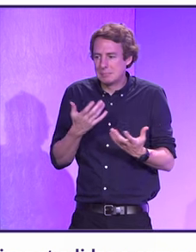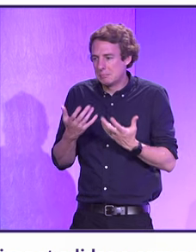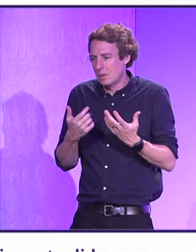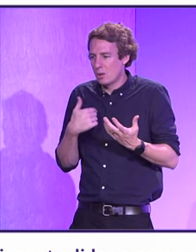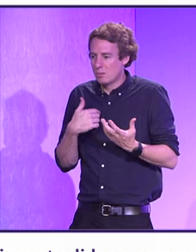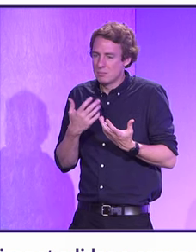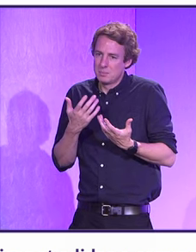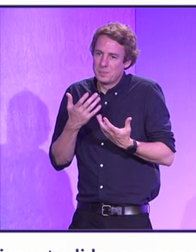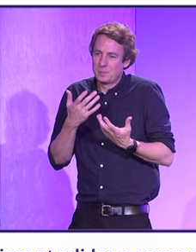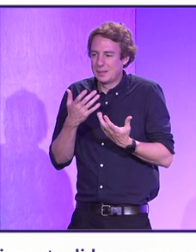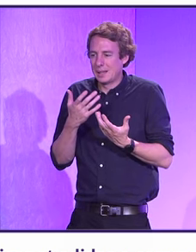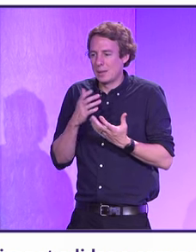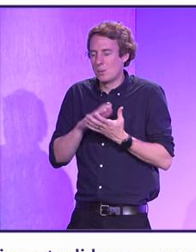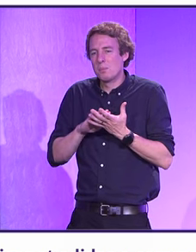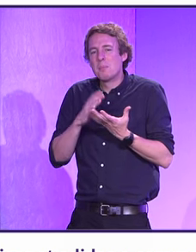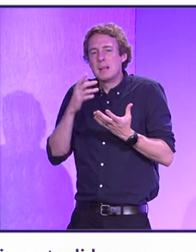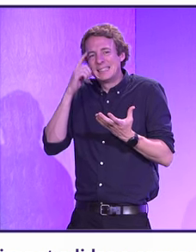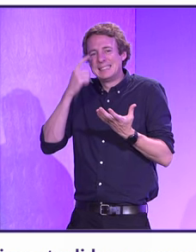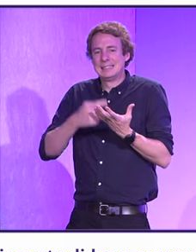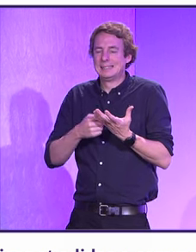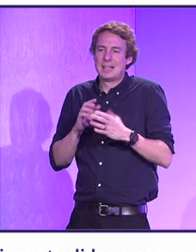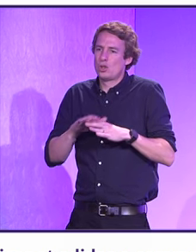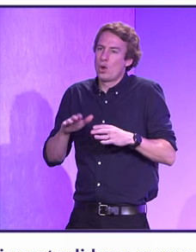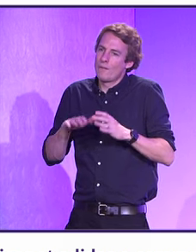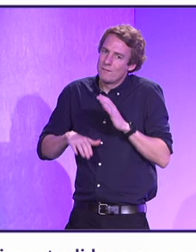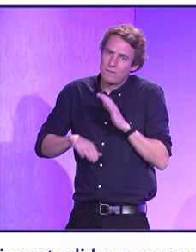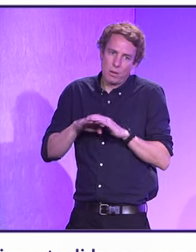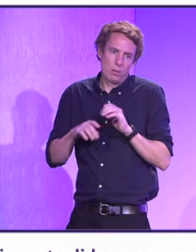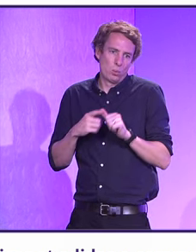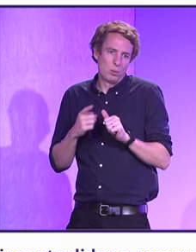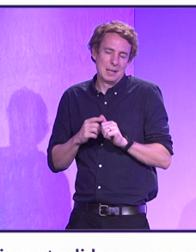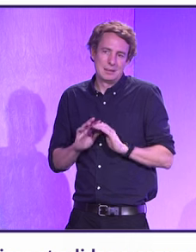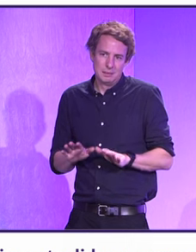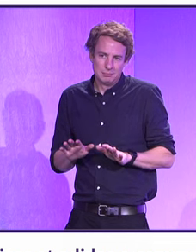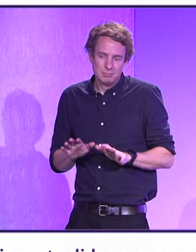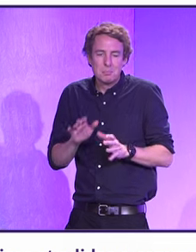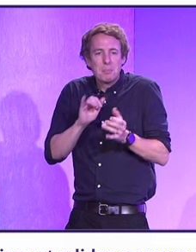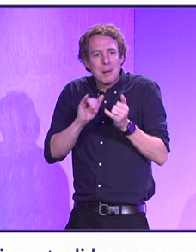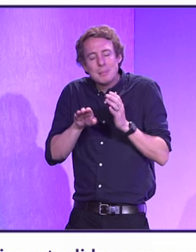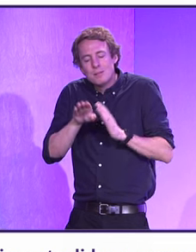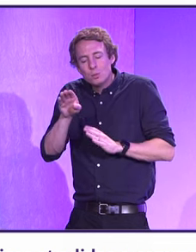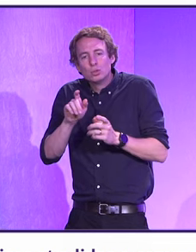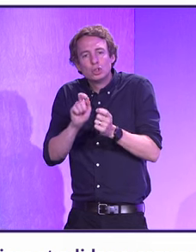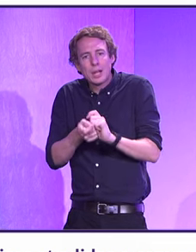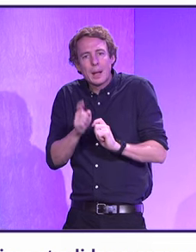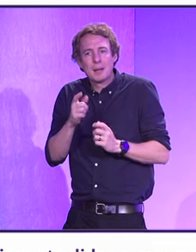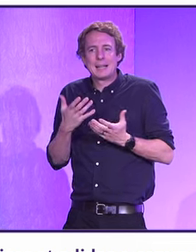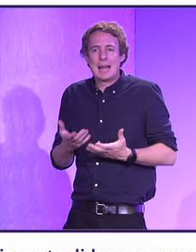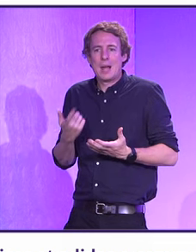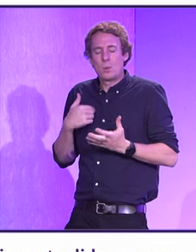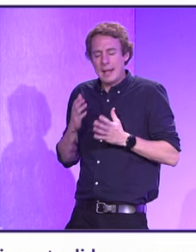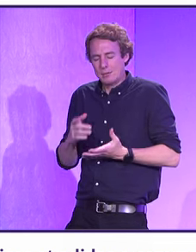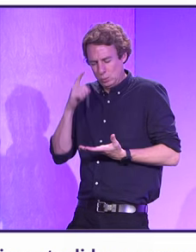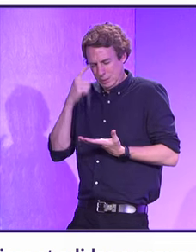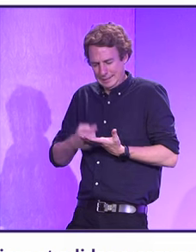example, but we decided to not go all the way. It might change, but for now, we still have the click of the